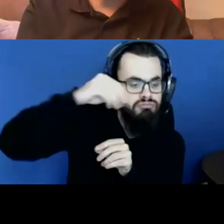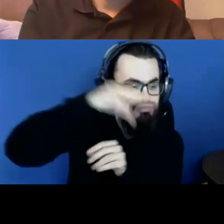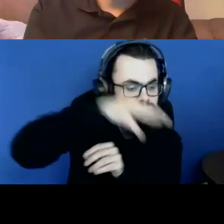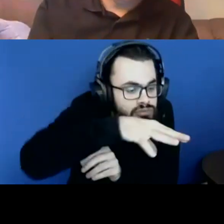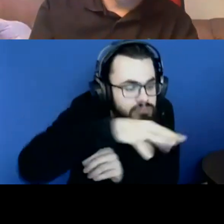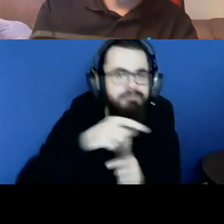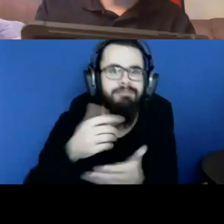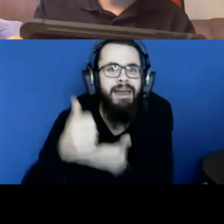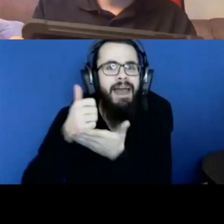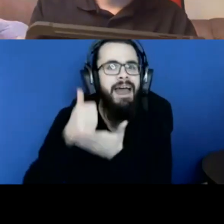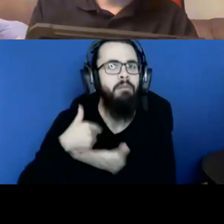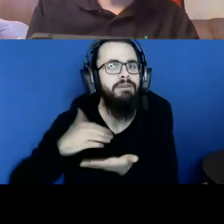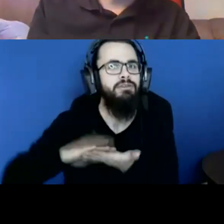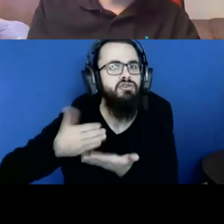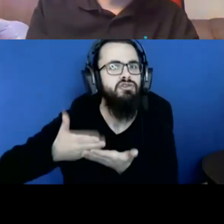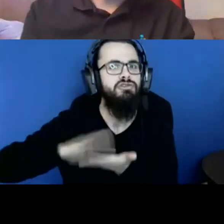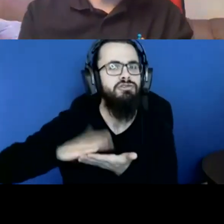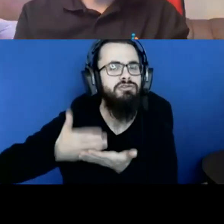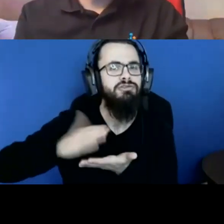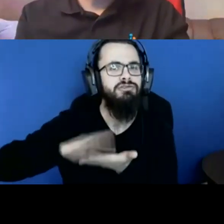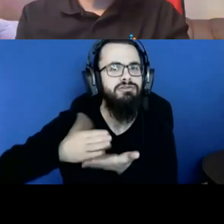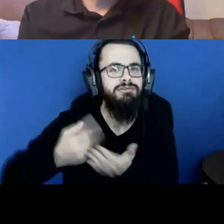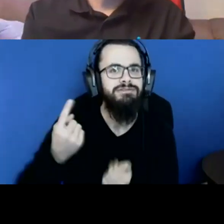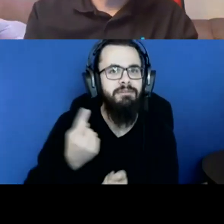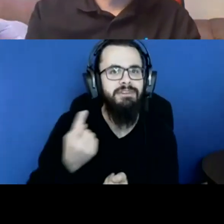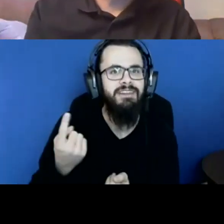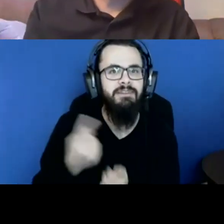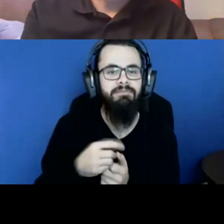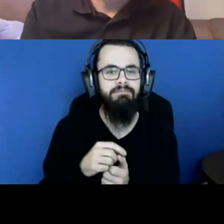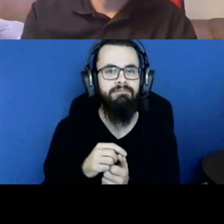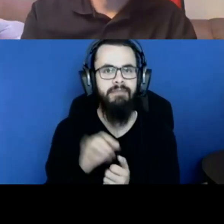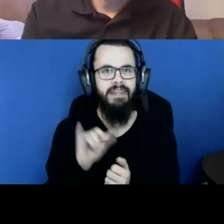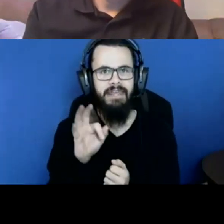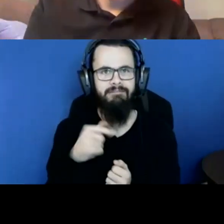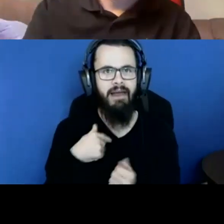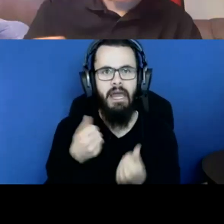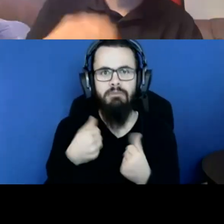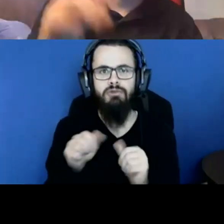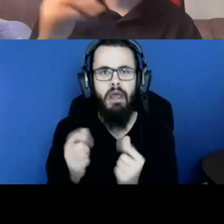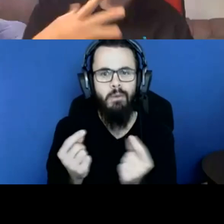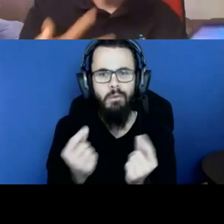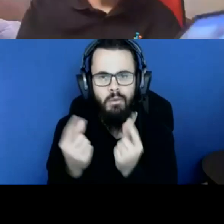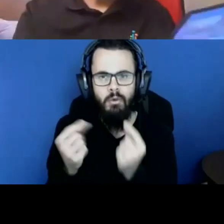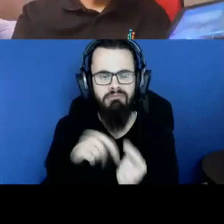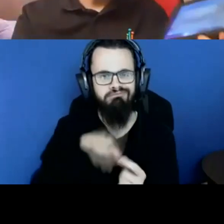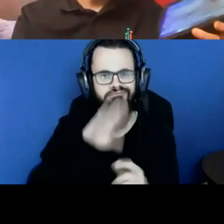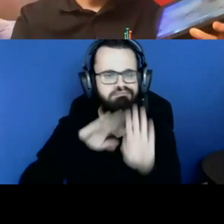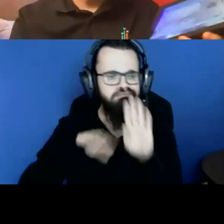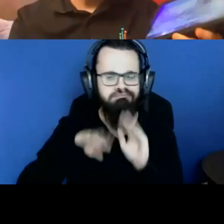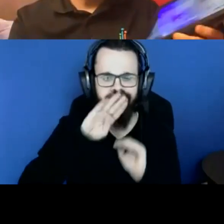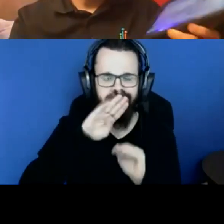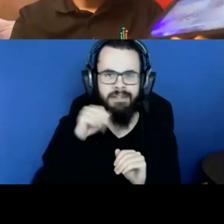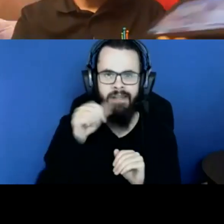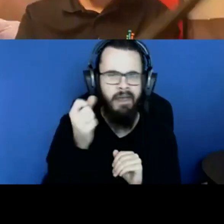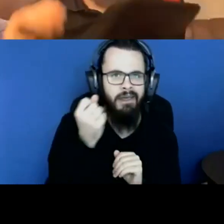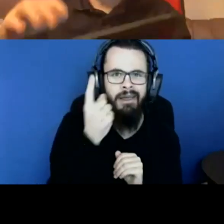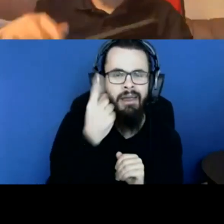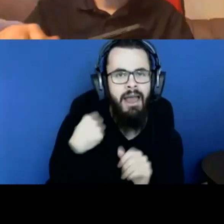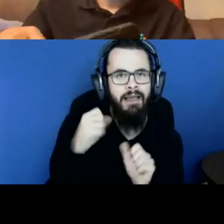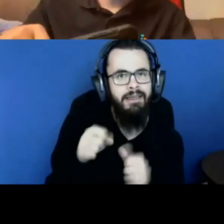understand something, then I can ask them to help me if they're there for that. And that's what technology is good for.